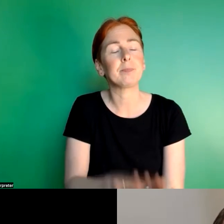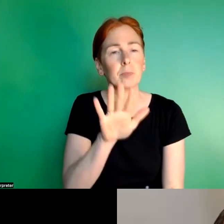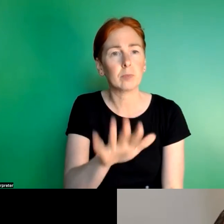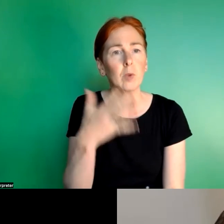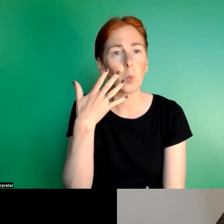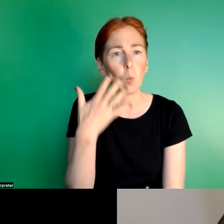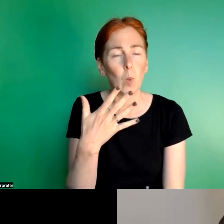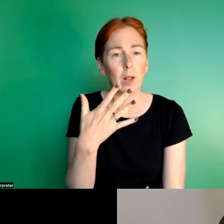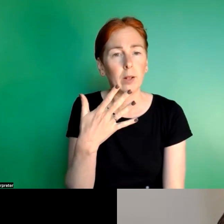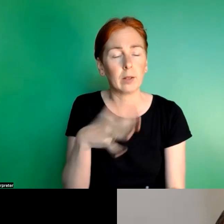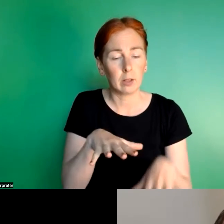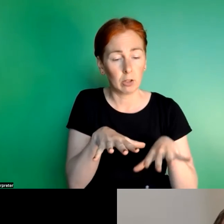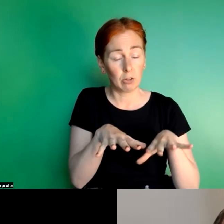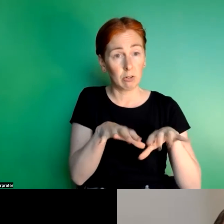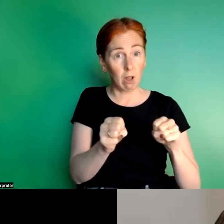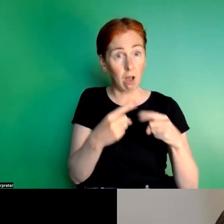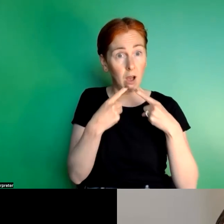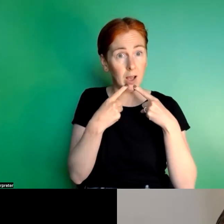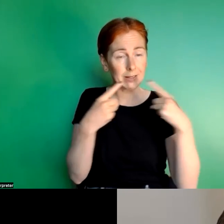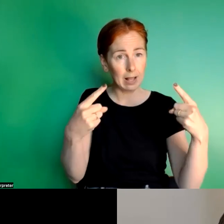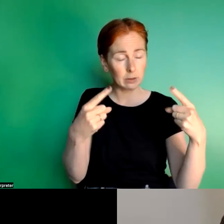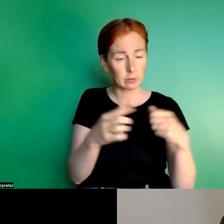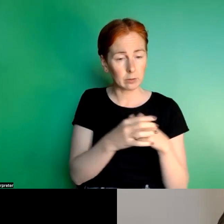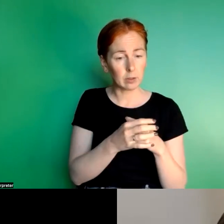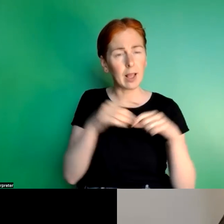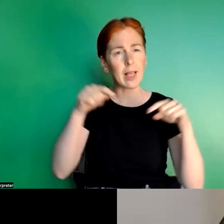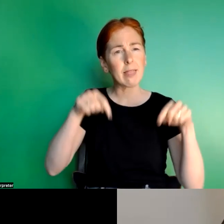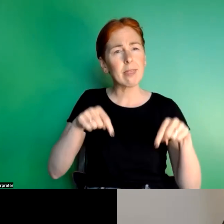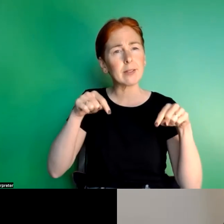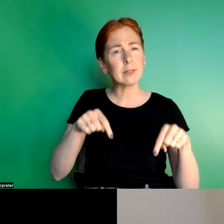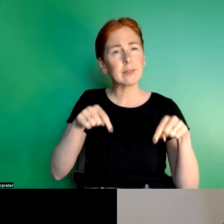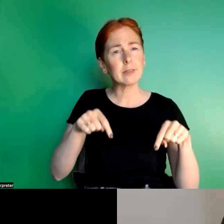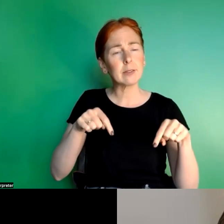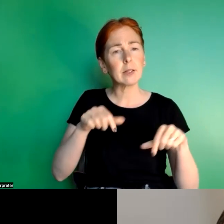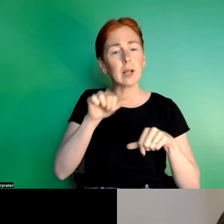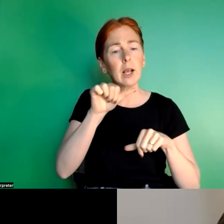through the presentation this evening, this is part of a